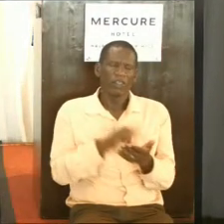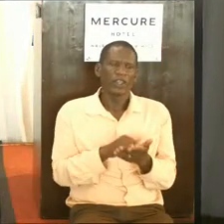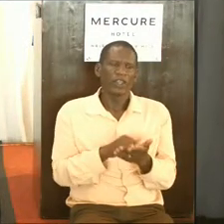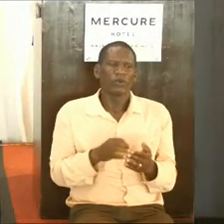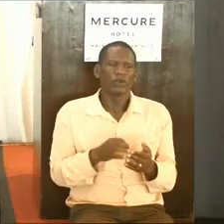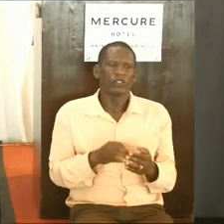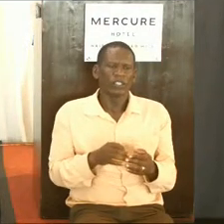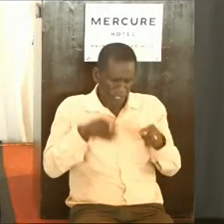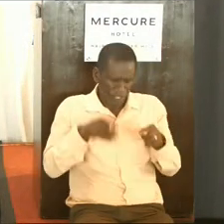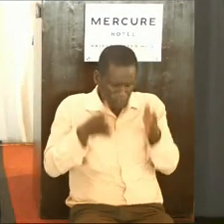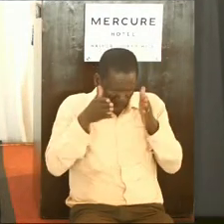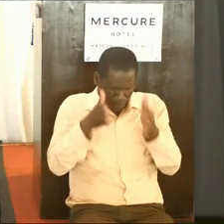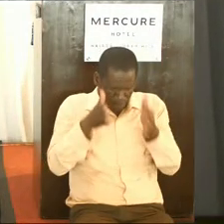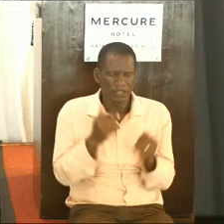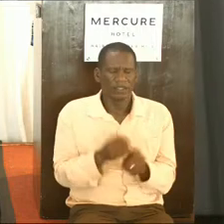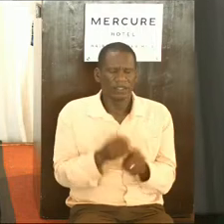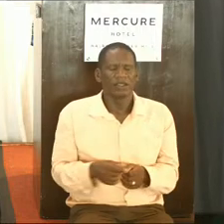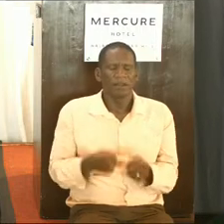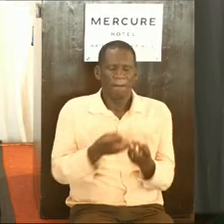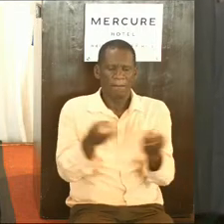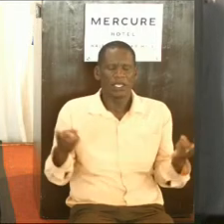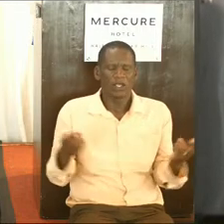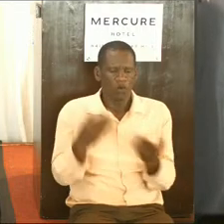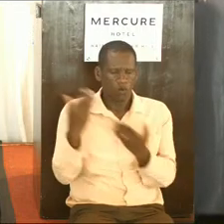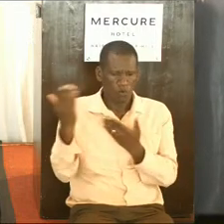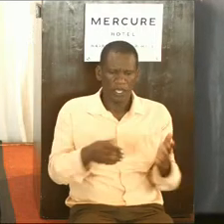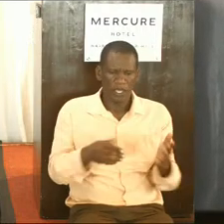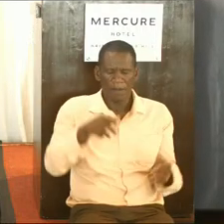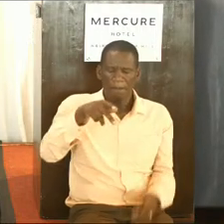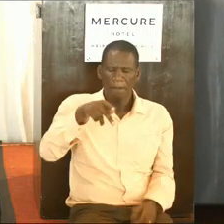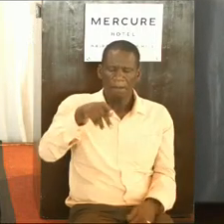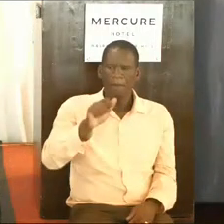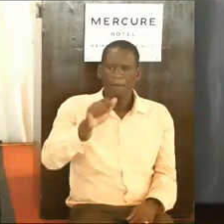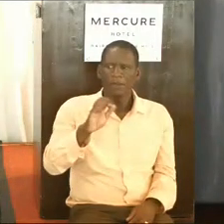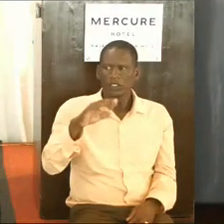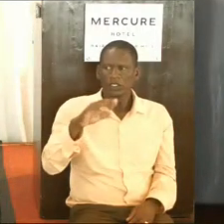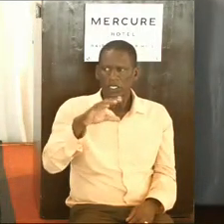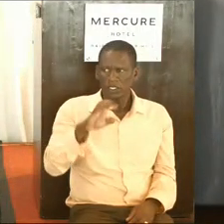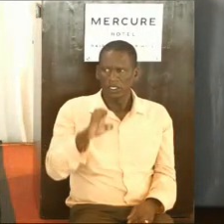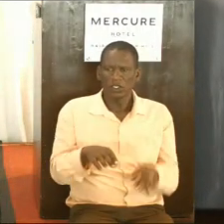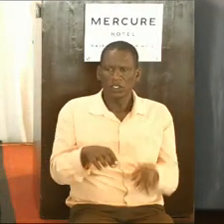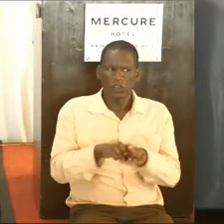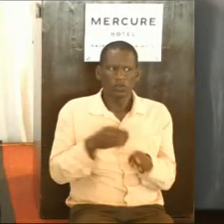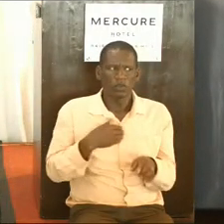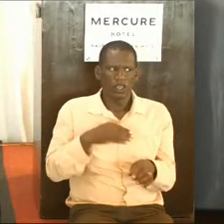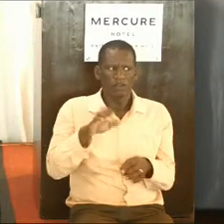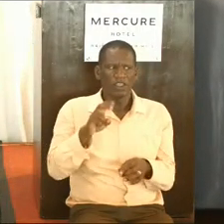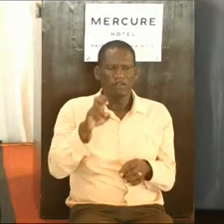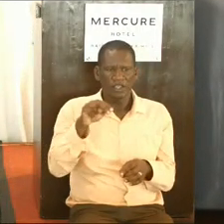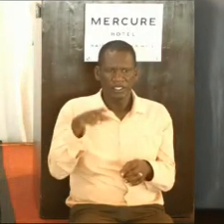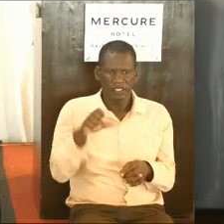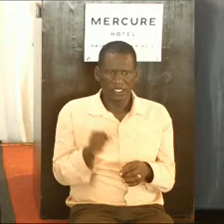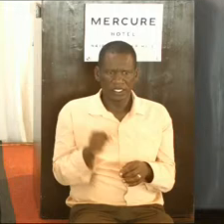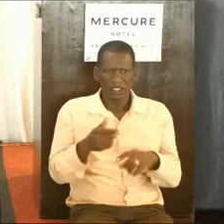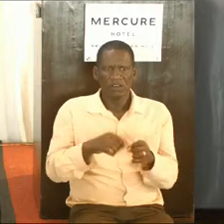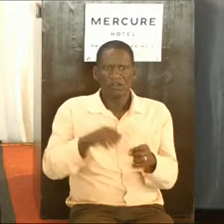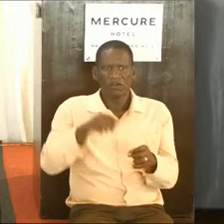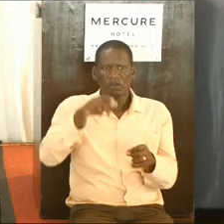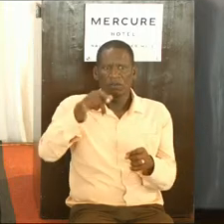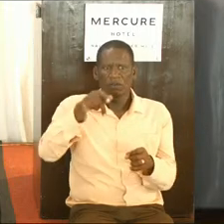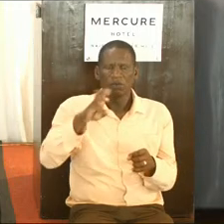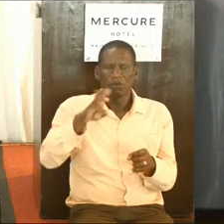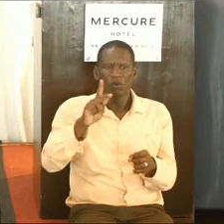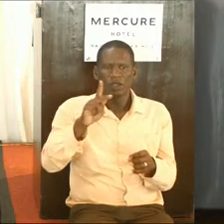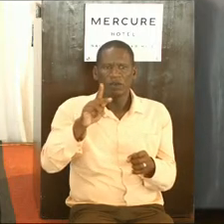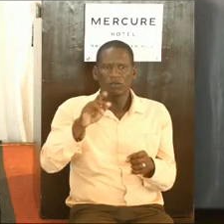get crashed he's a sanjo maiden panel so Caribou patients we also have Evans Casino from kwacha Africa